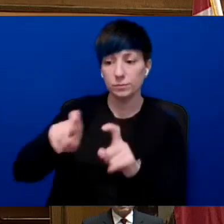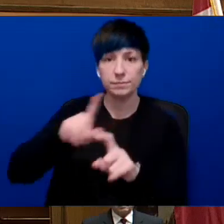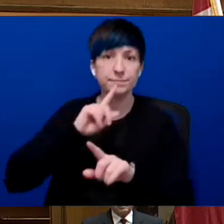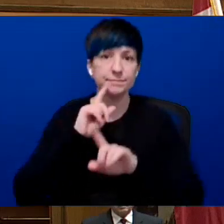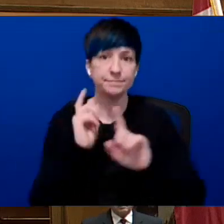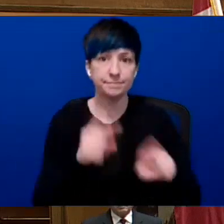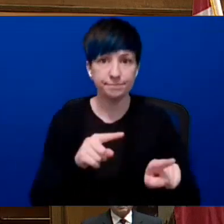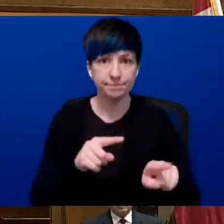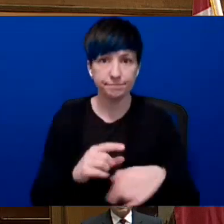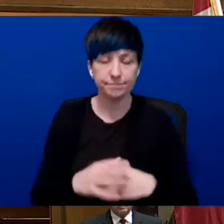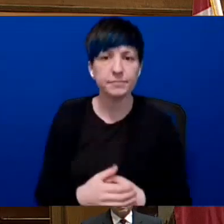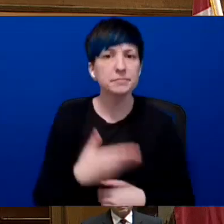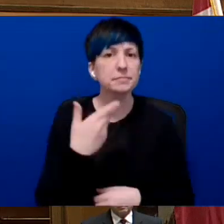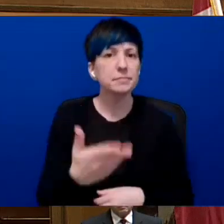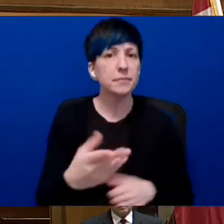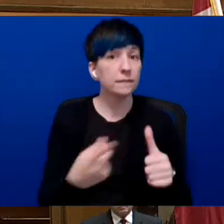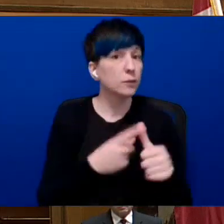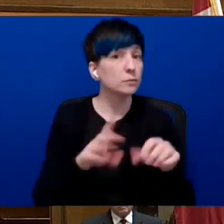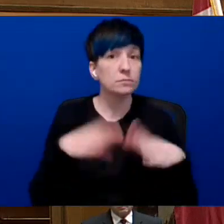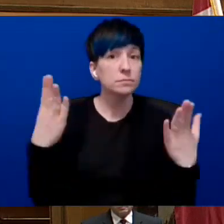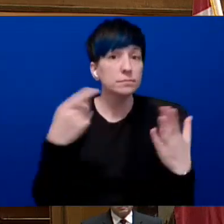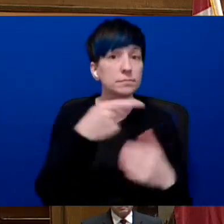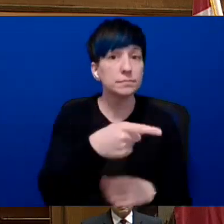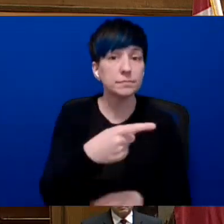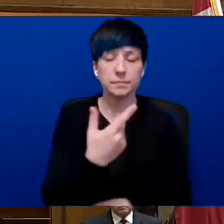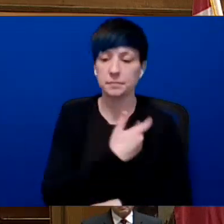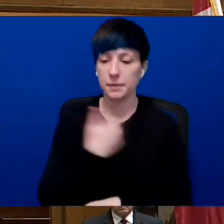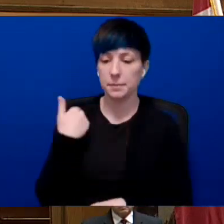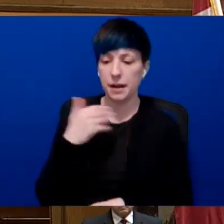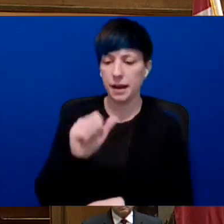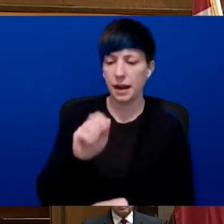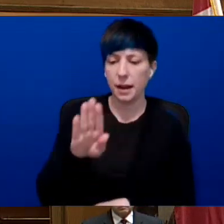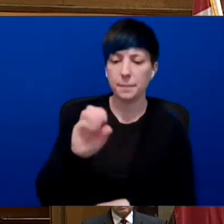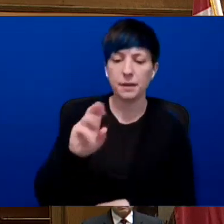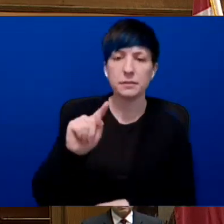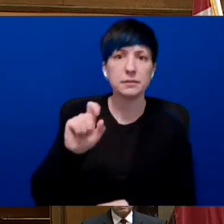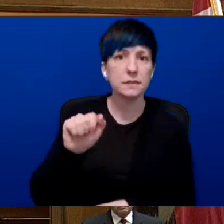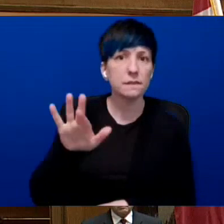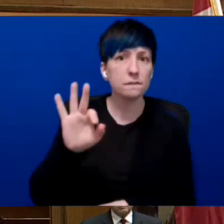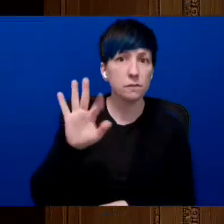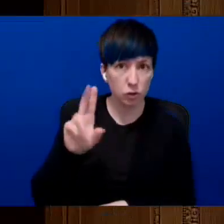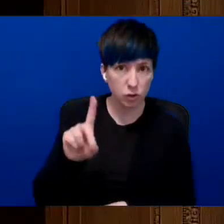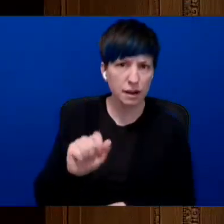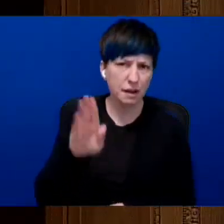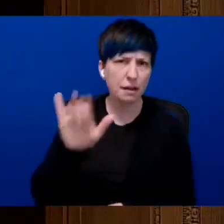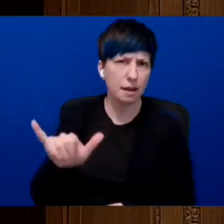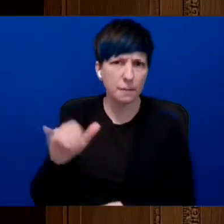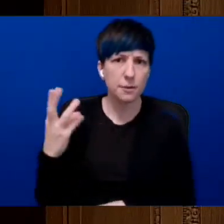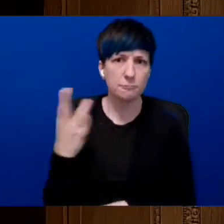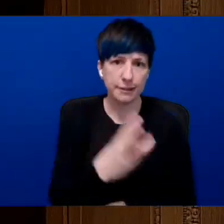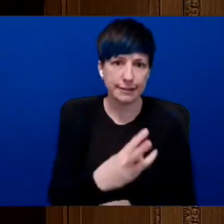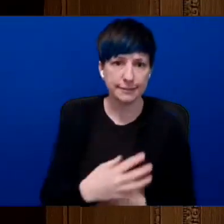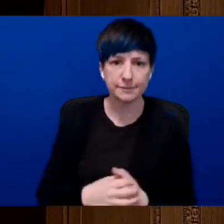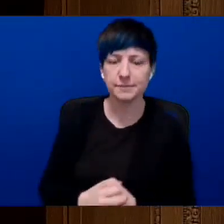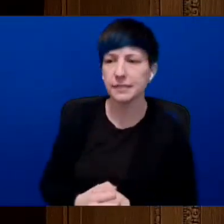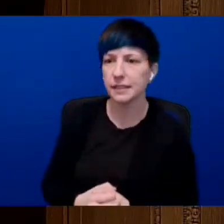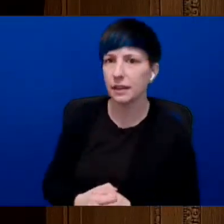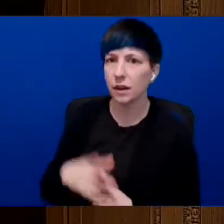For Abbotsford West. Thanks, Mr. Speaker. We all remember last fall's famous leaked